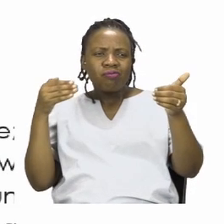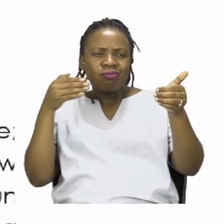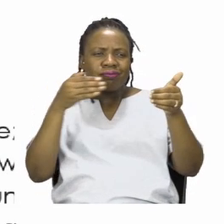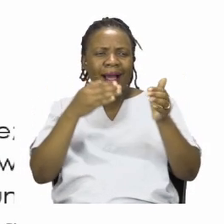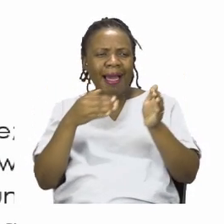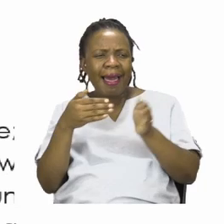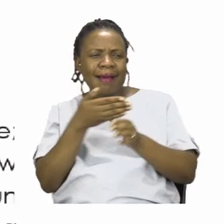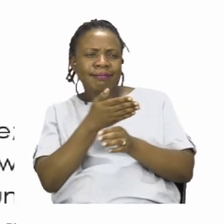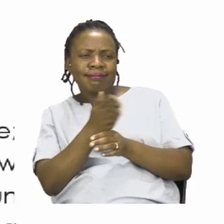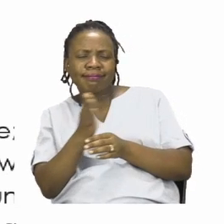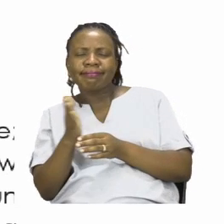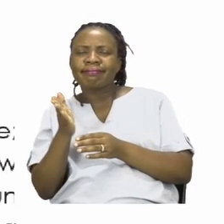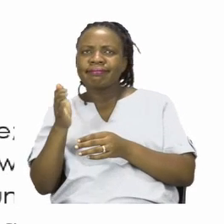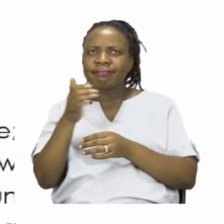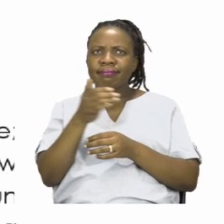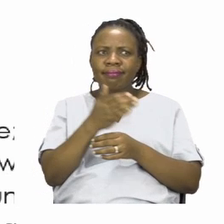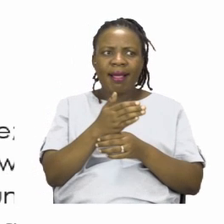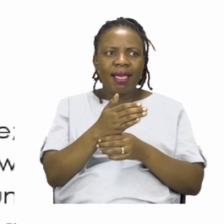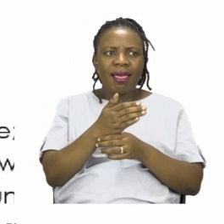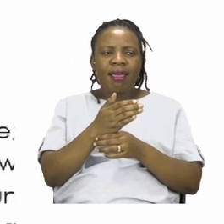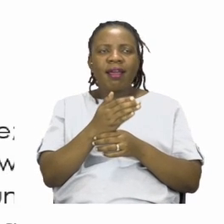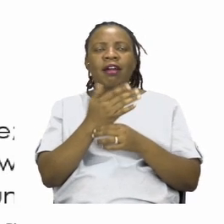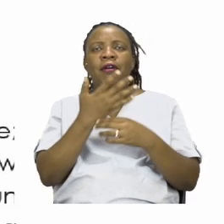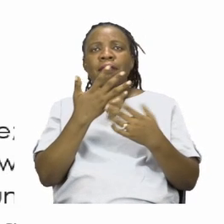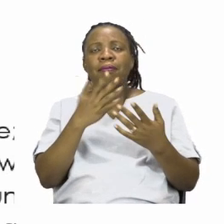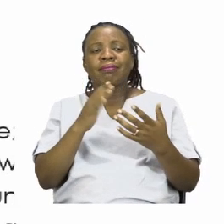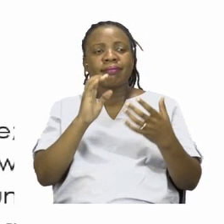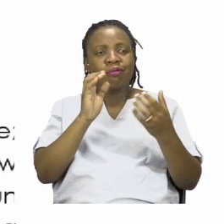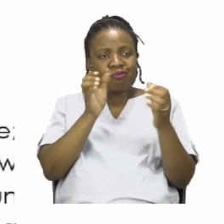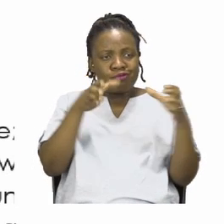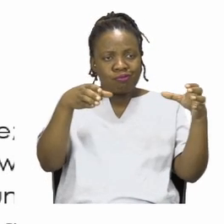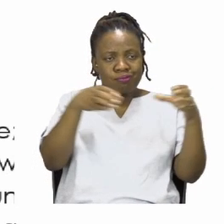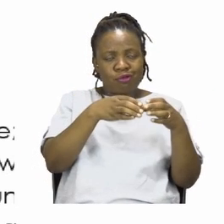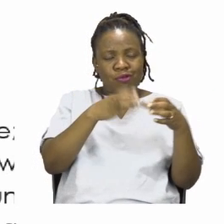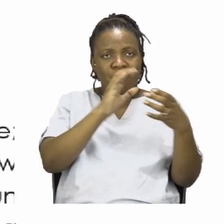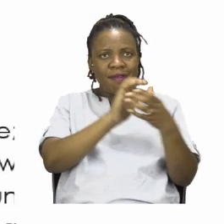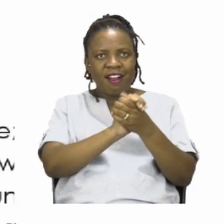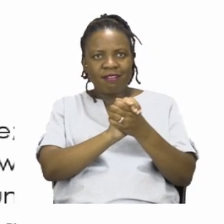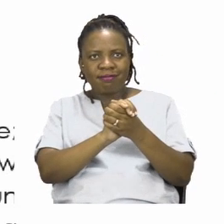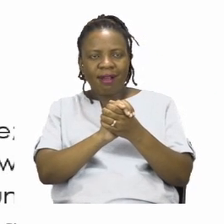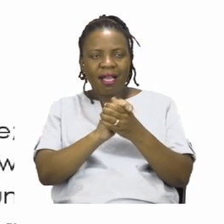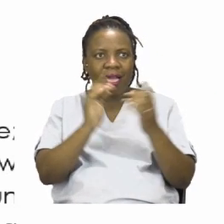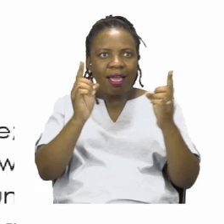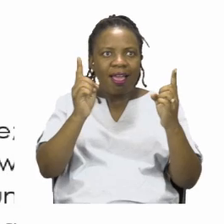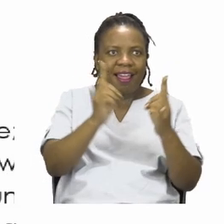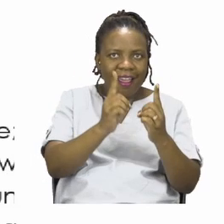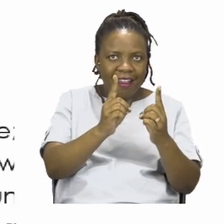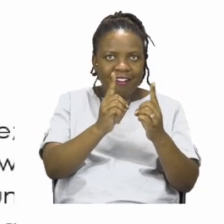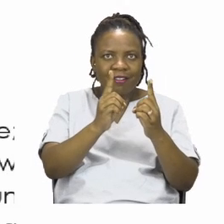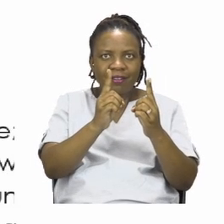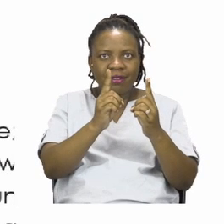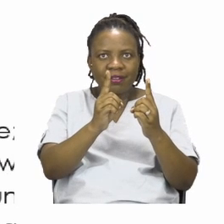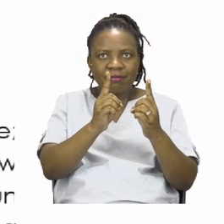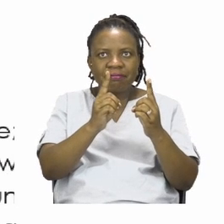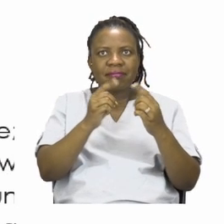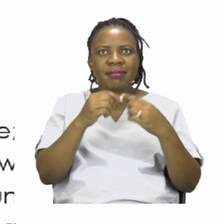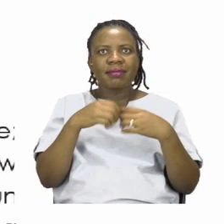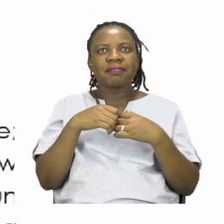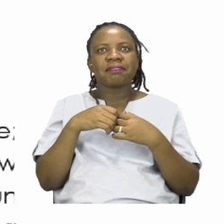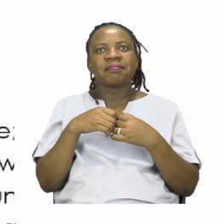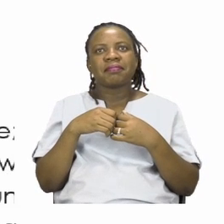town and the group of friends quickly caught up with him, all panting and